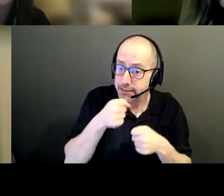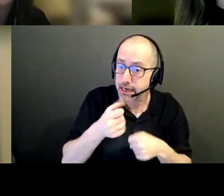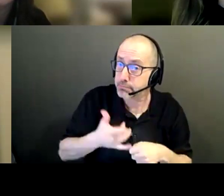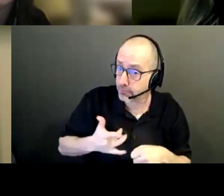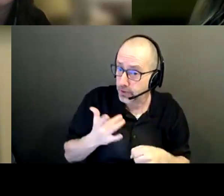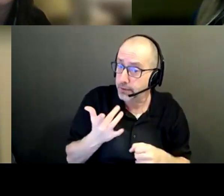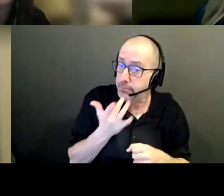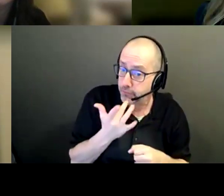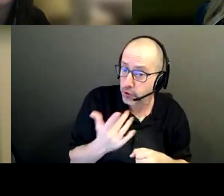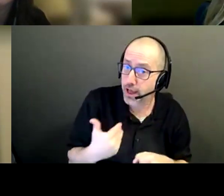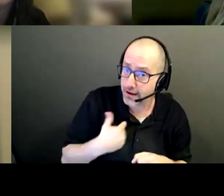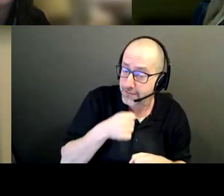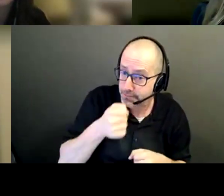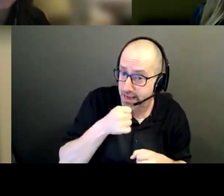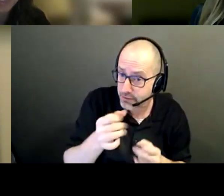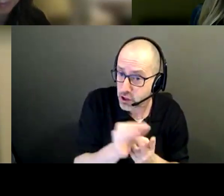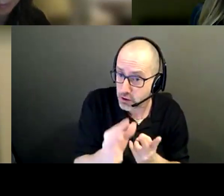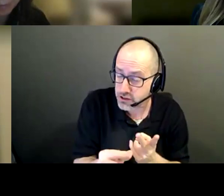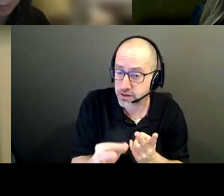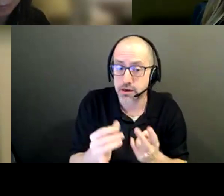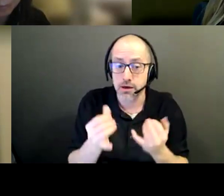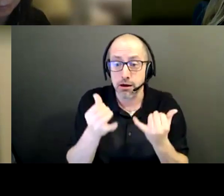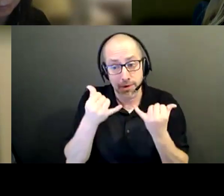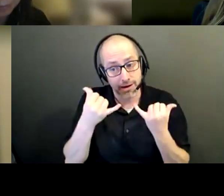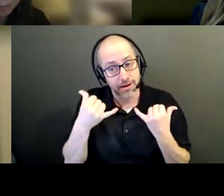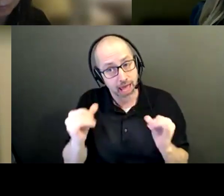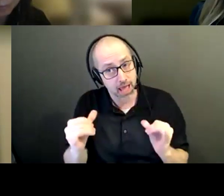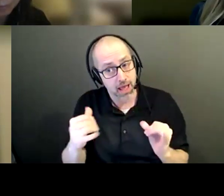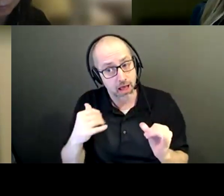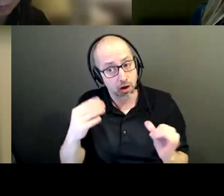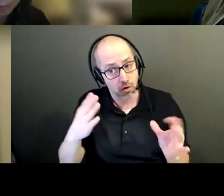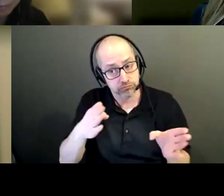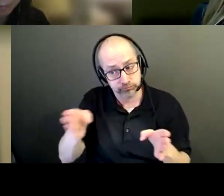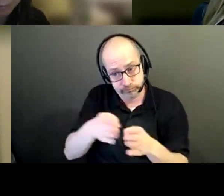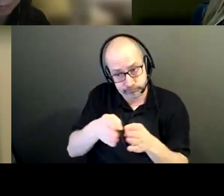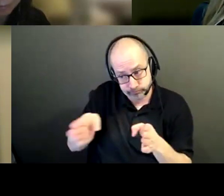is a sort of a big push to rechargeable hearing aids,